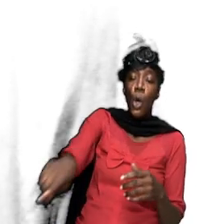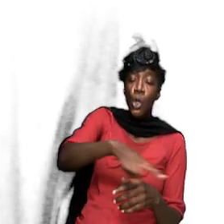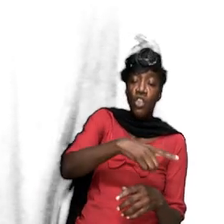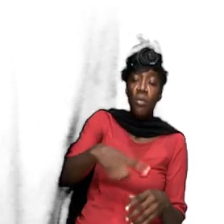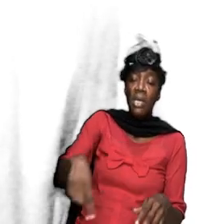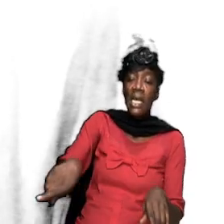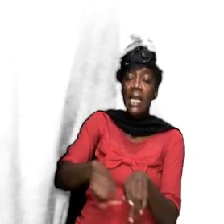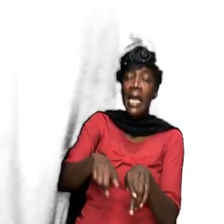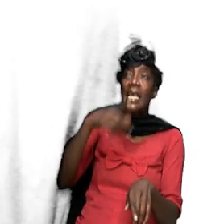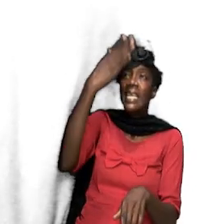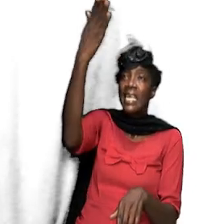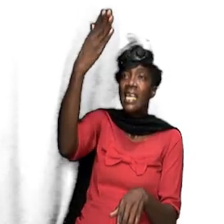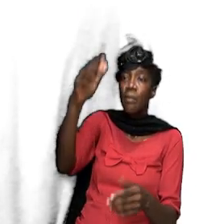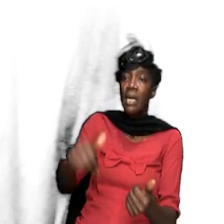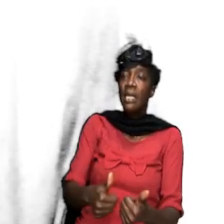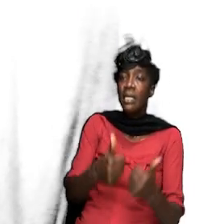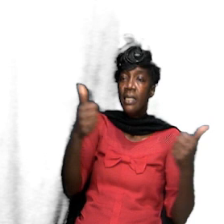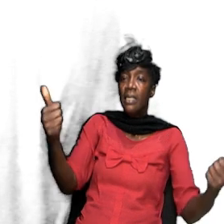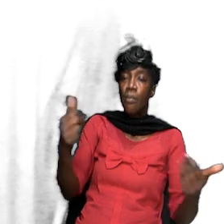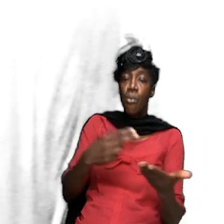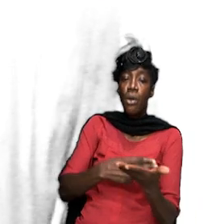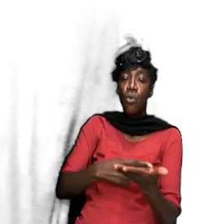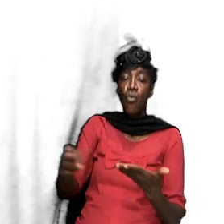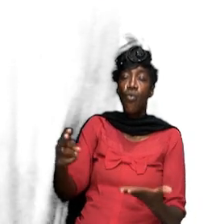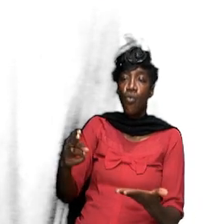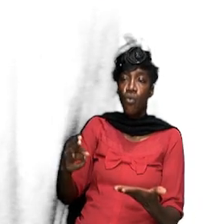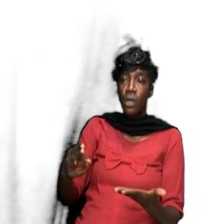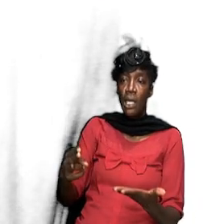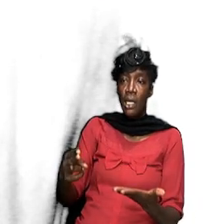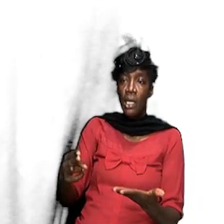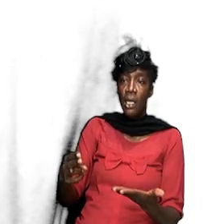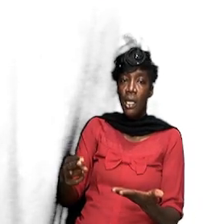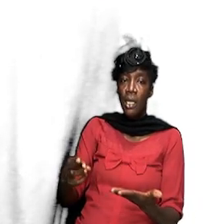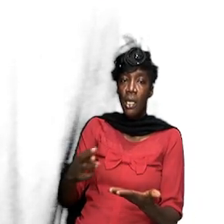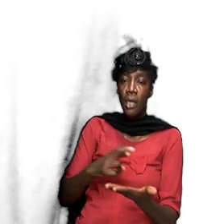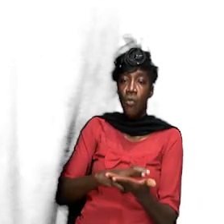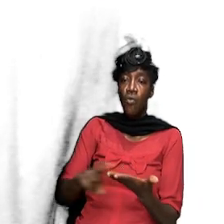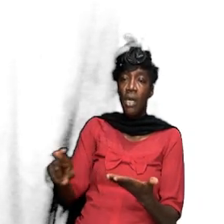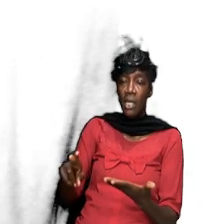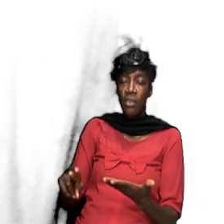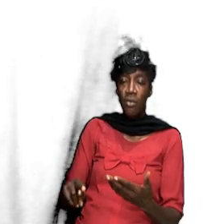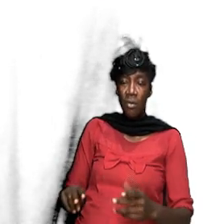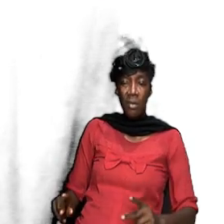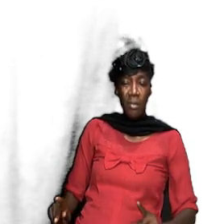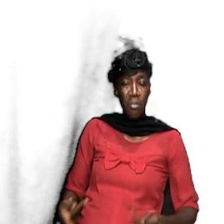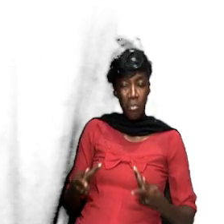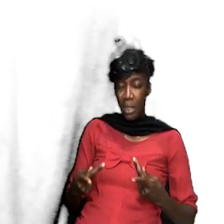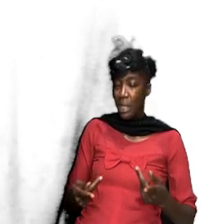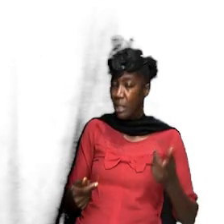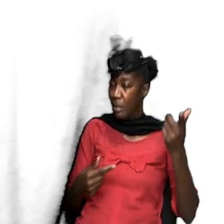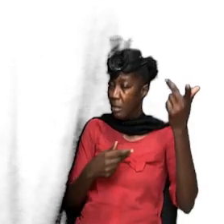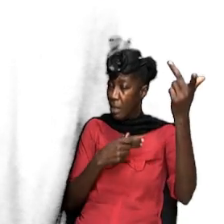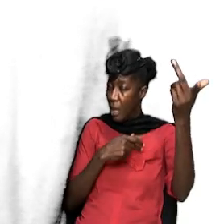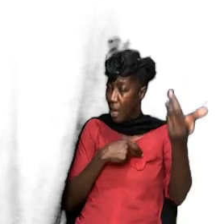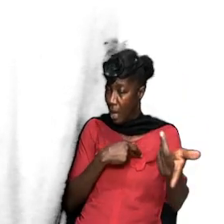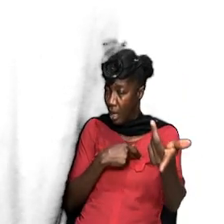separate, holy, and righteous. It pains my heart, brethren,